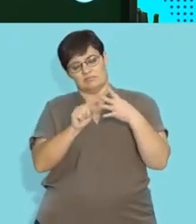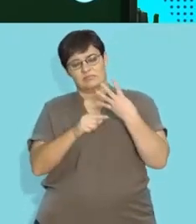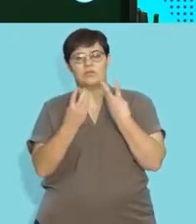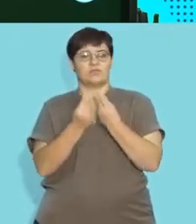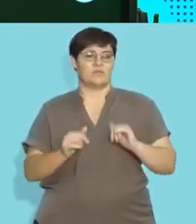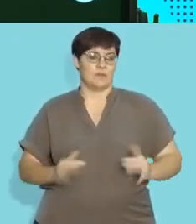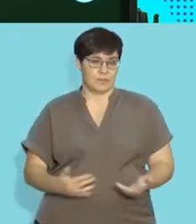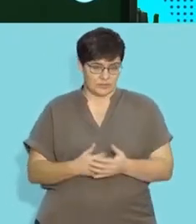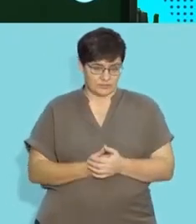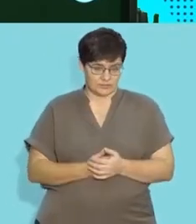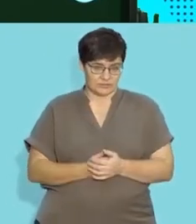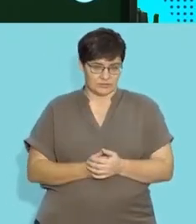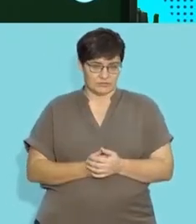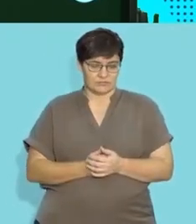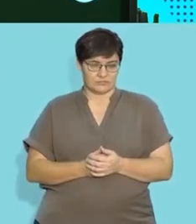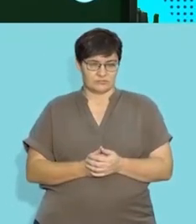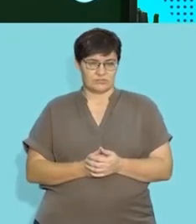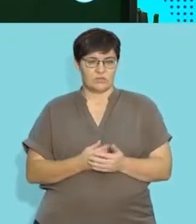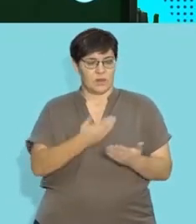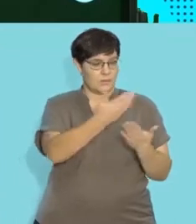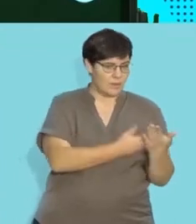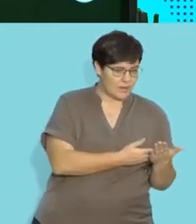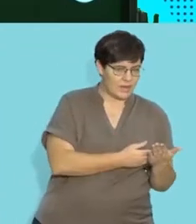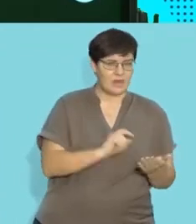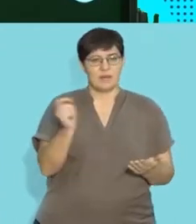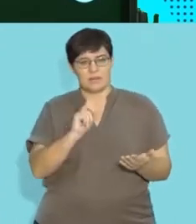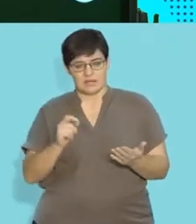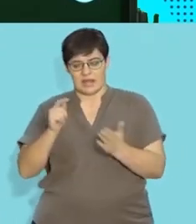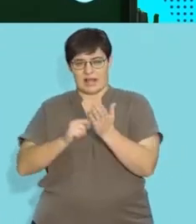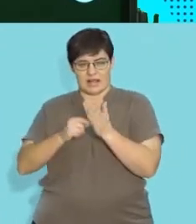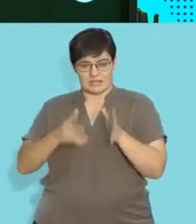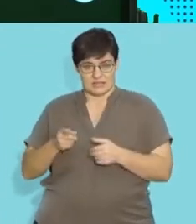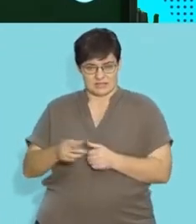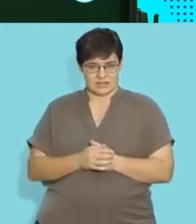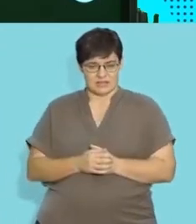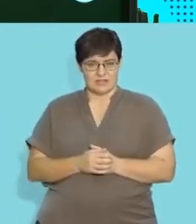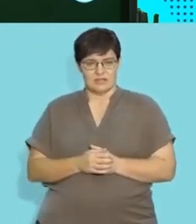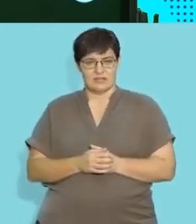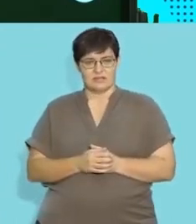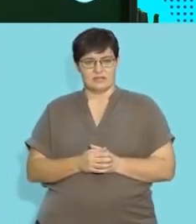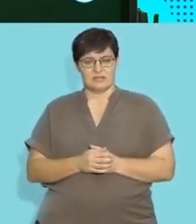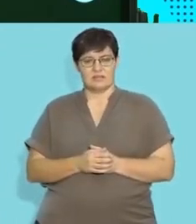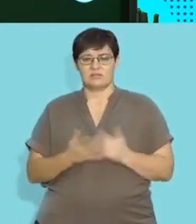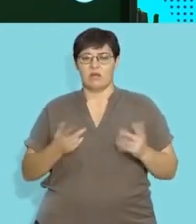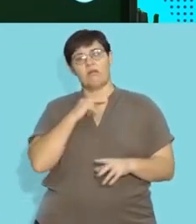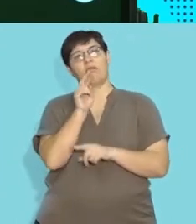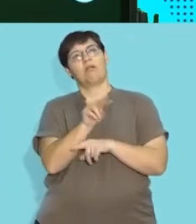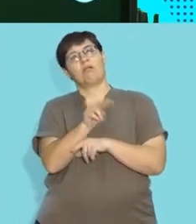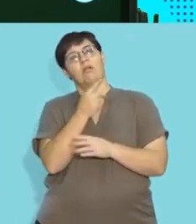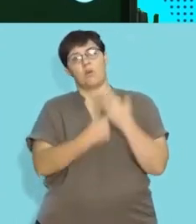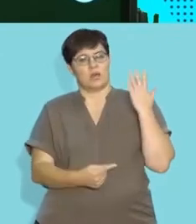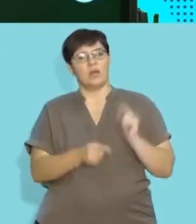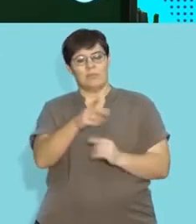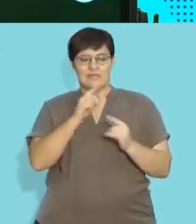us. Have a piece of paper, have a calculator with you. It's not really good just to observe without trying the problems.